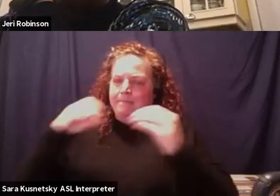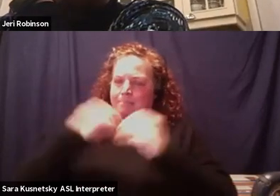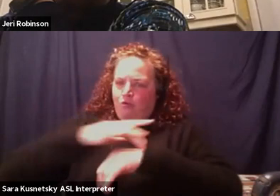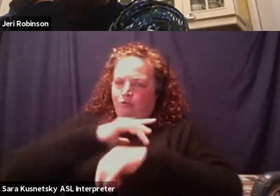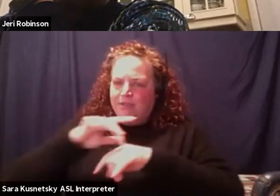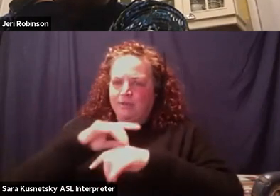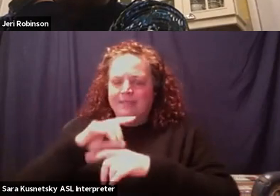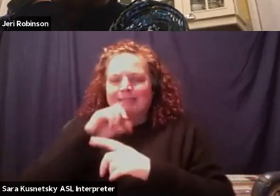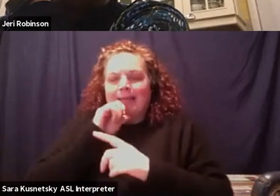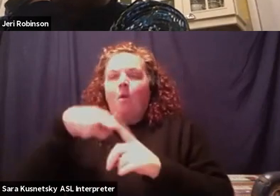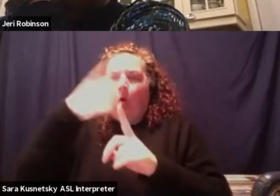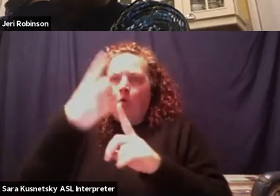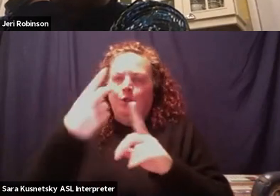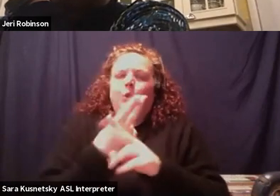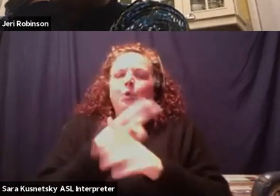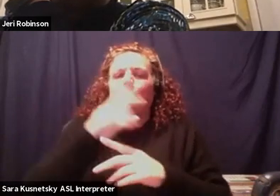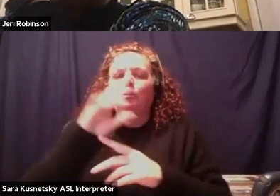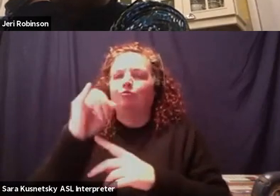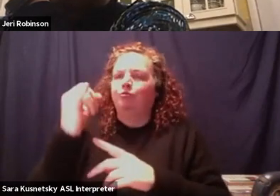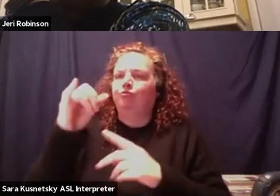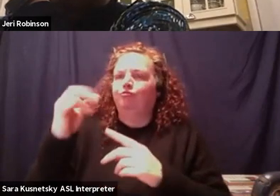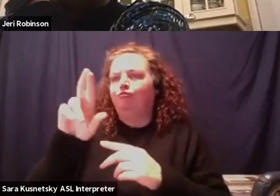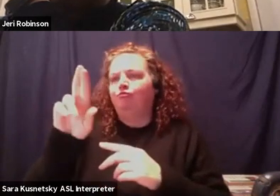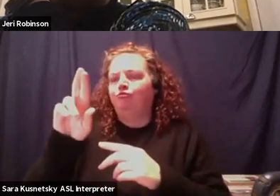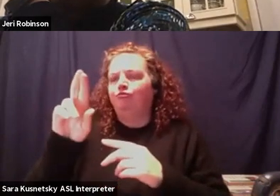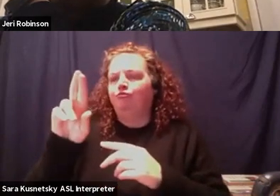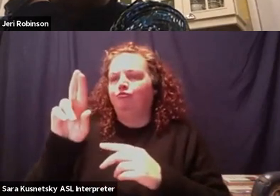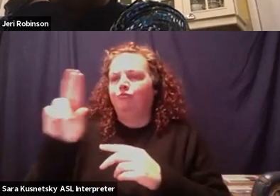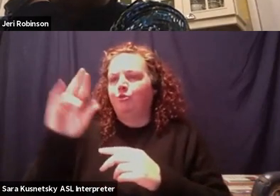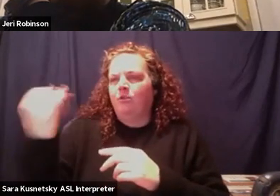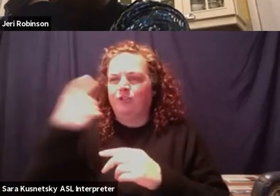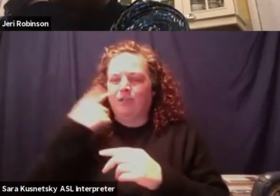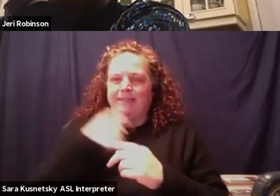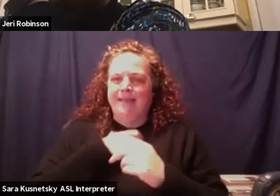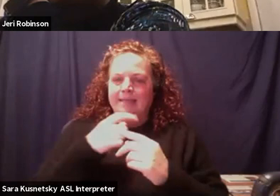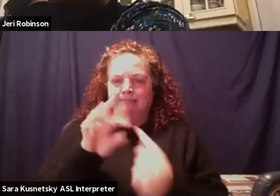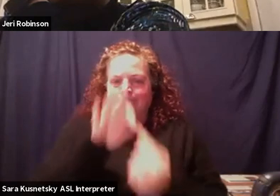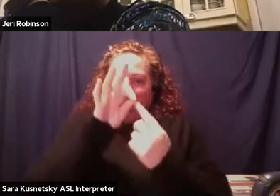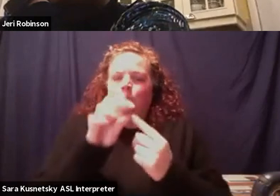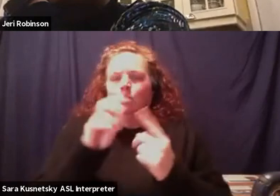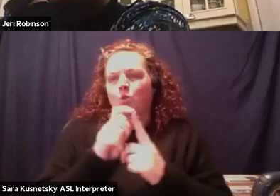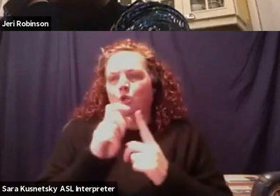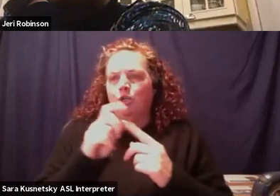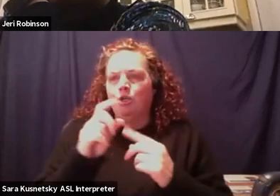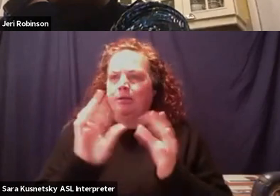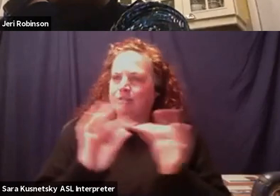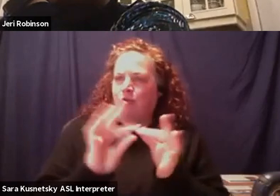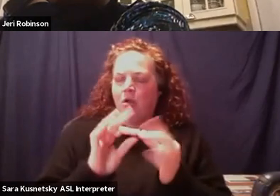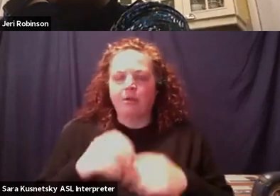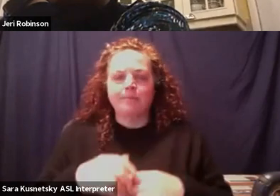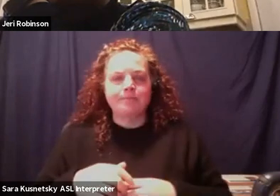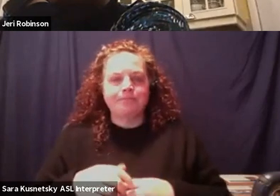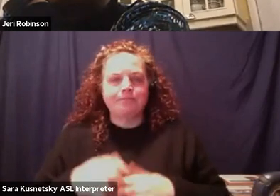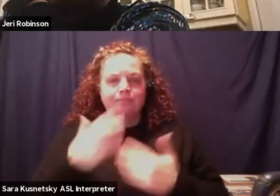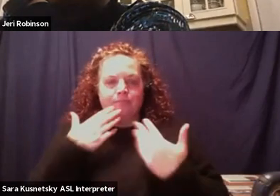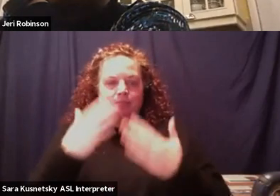a buzzword in our district. Thank you so much. Appreciate the opportunity. Thank you. Our next speaker is Sharon